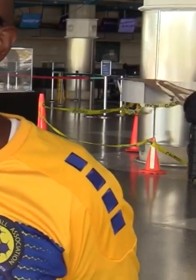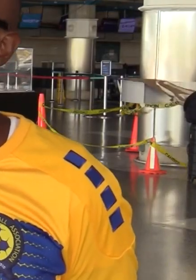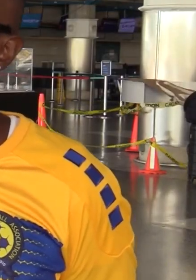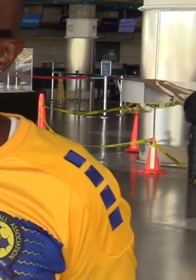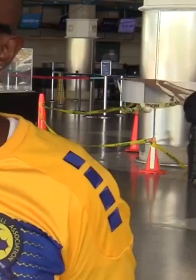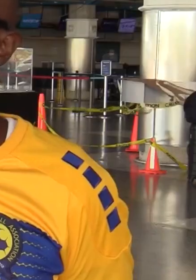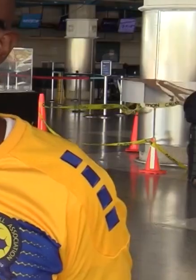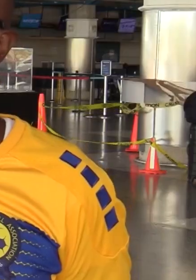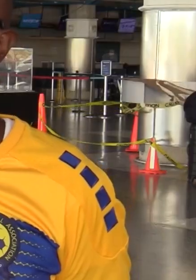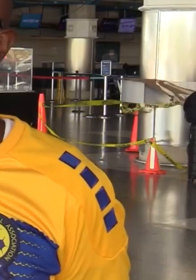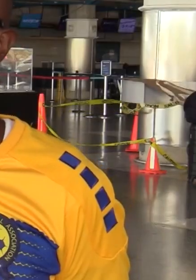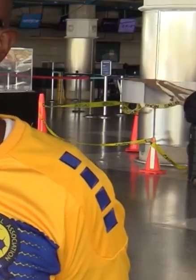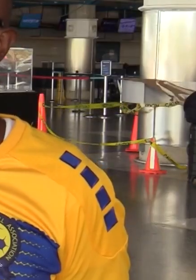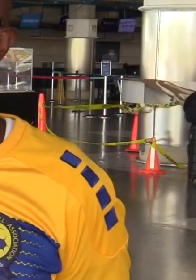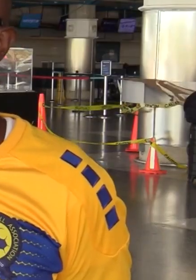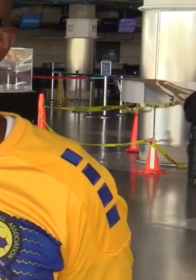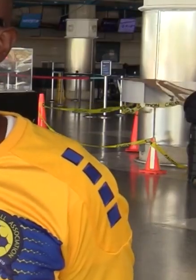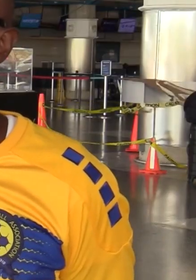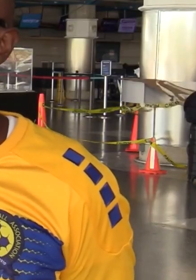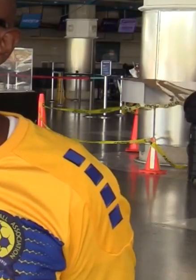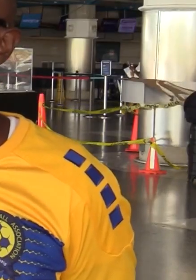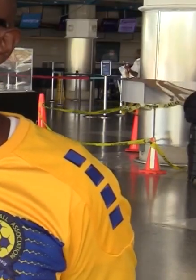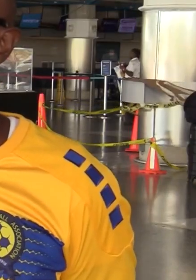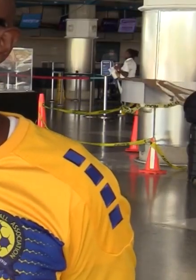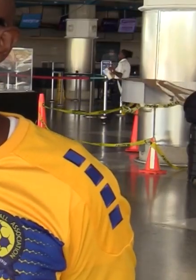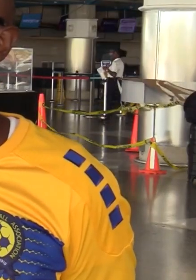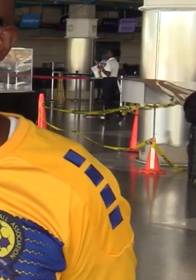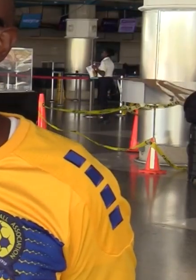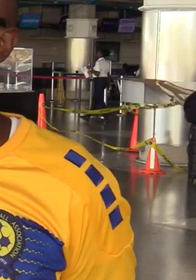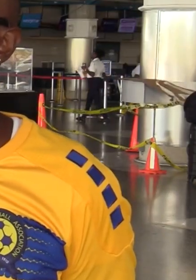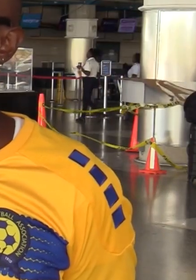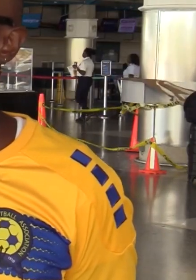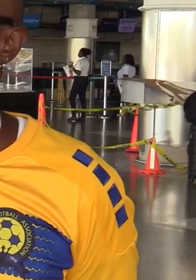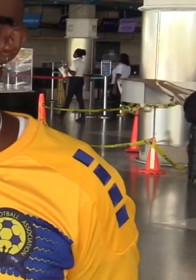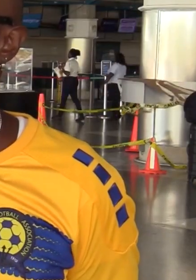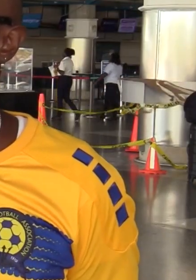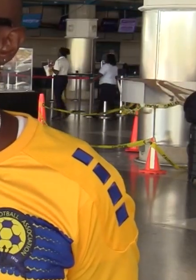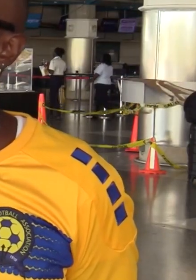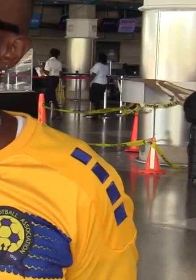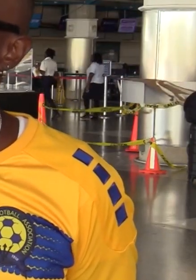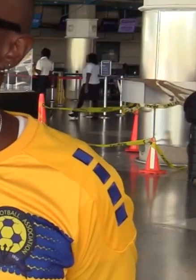but I think overall we've managed to get the team to a level